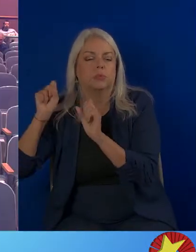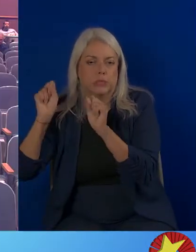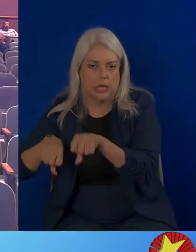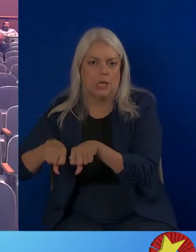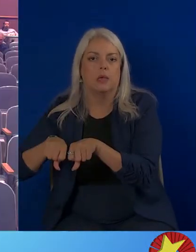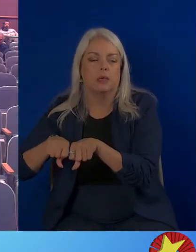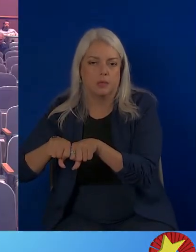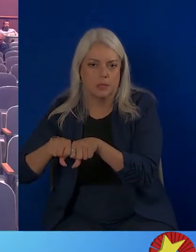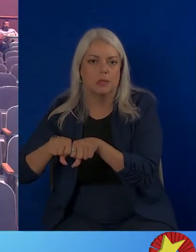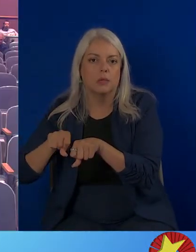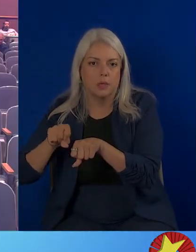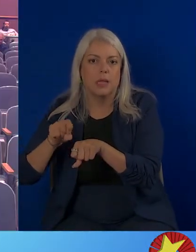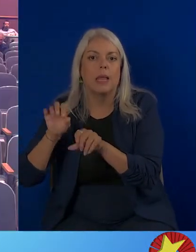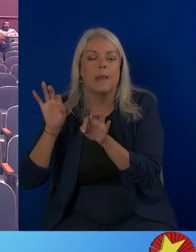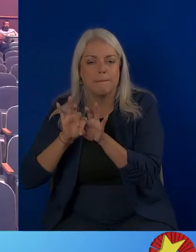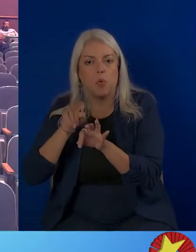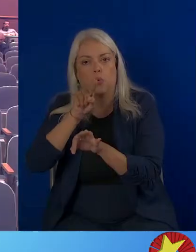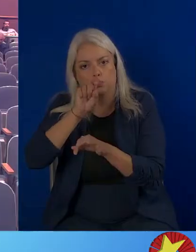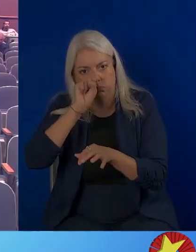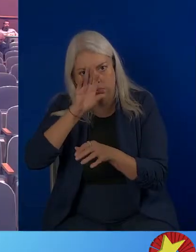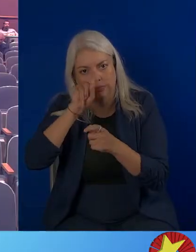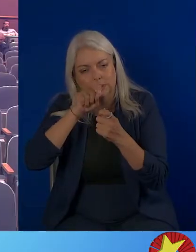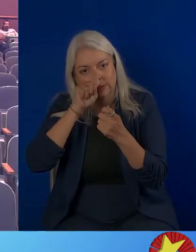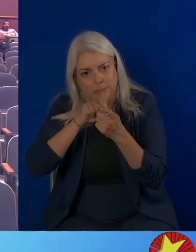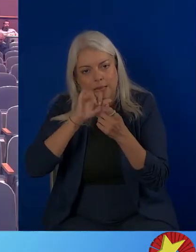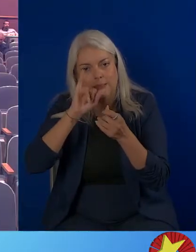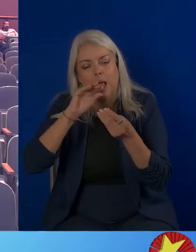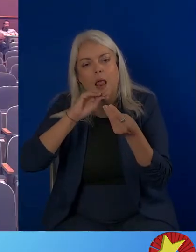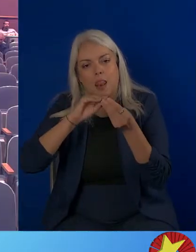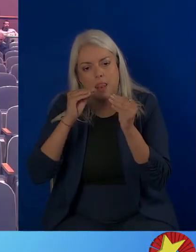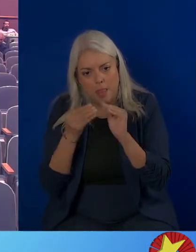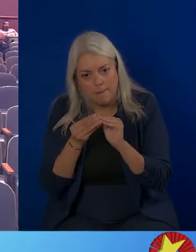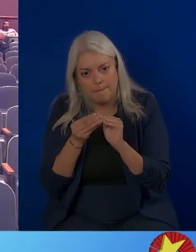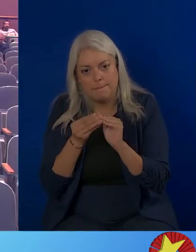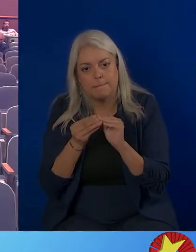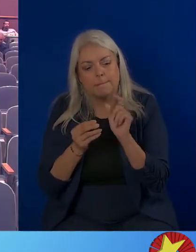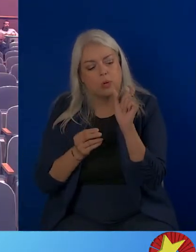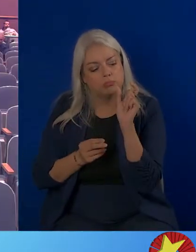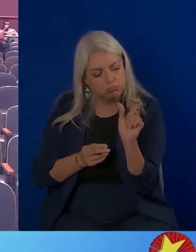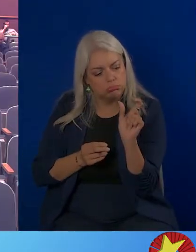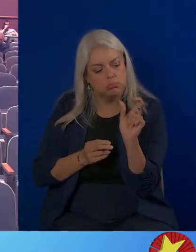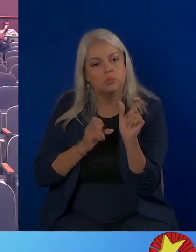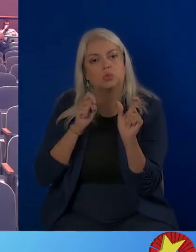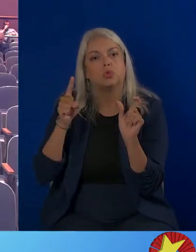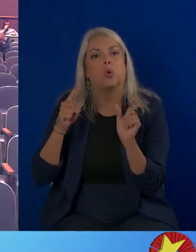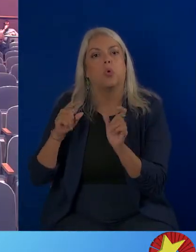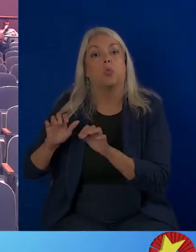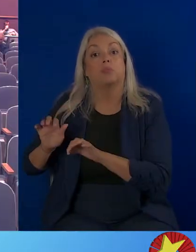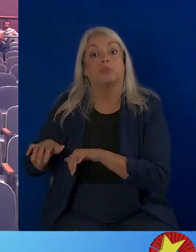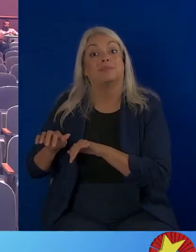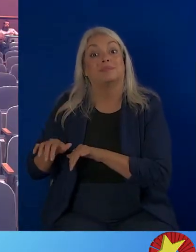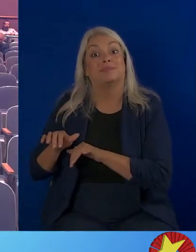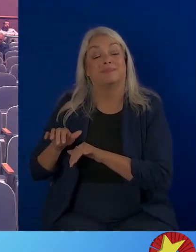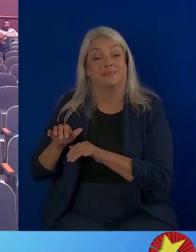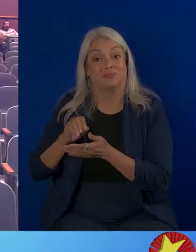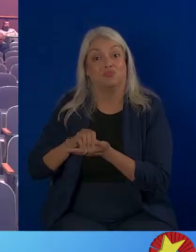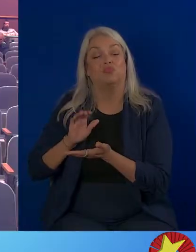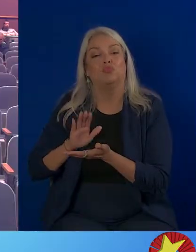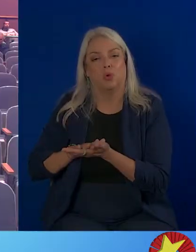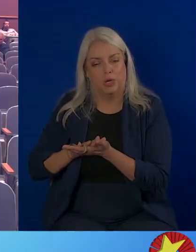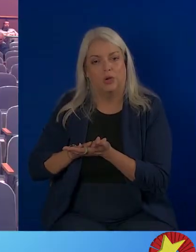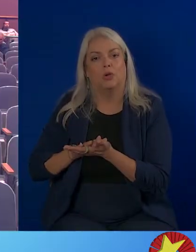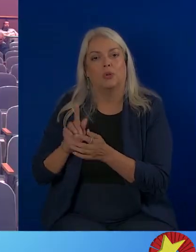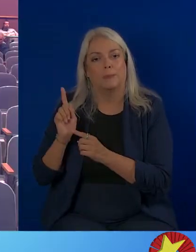and just make sure to state the item by its item number, so that way the record is clear as to what is